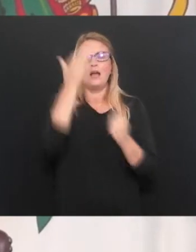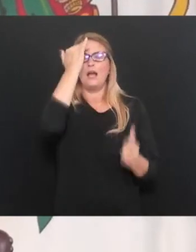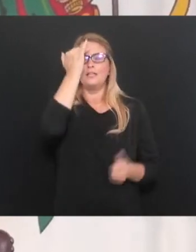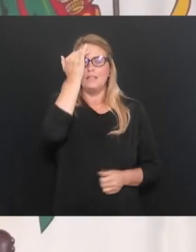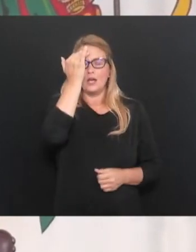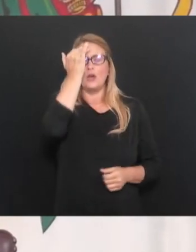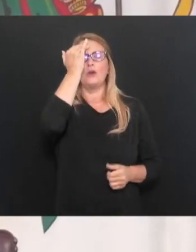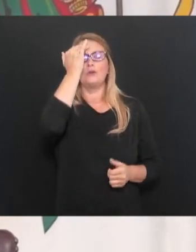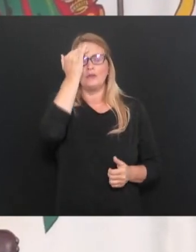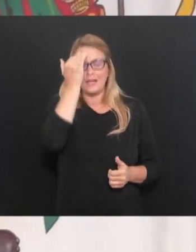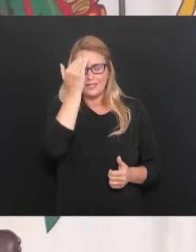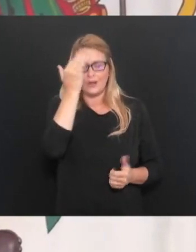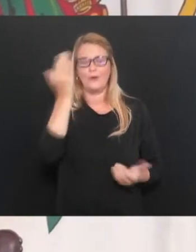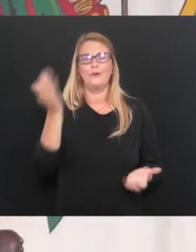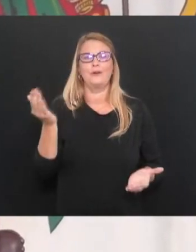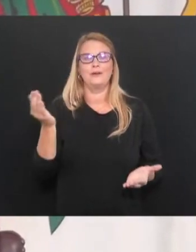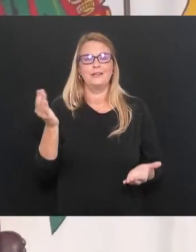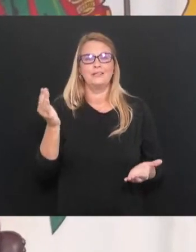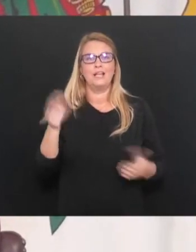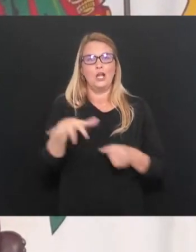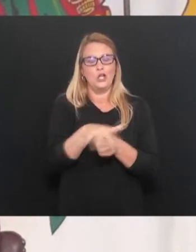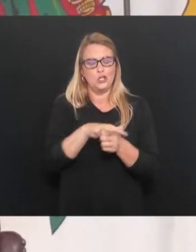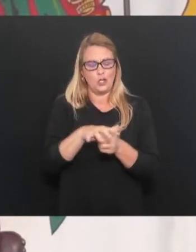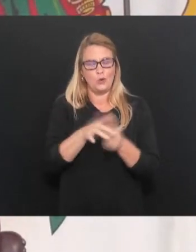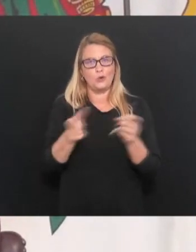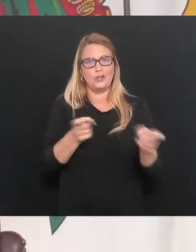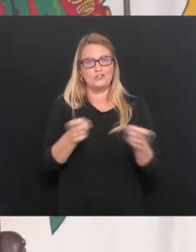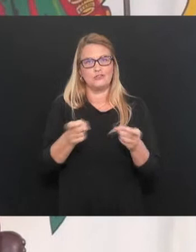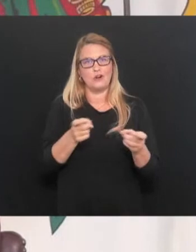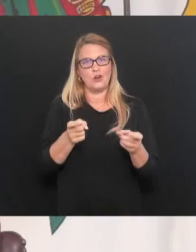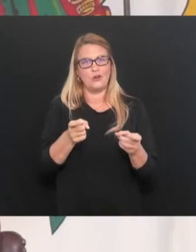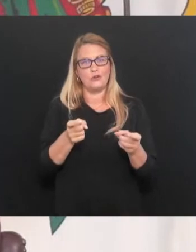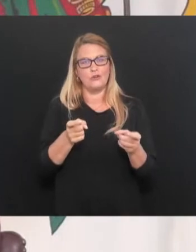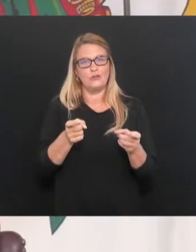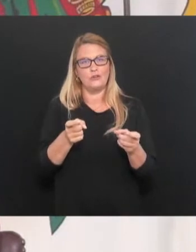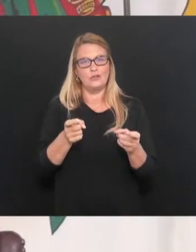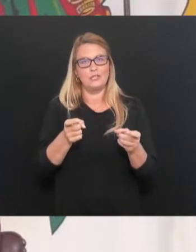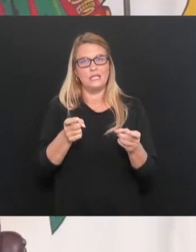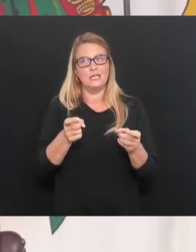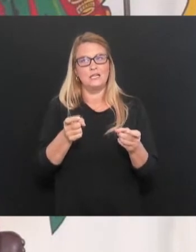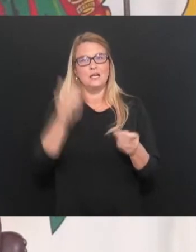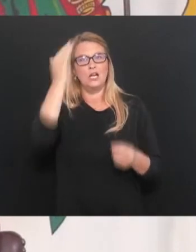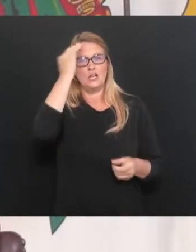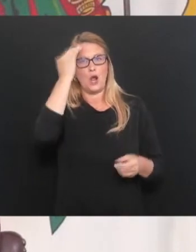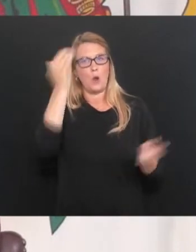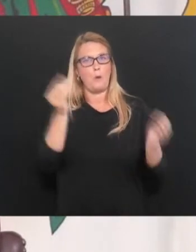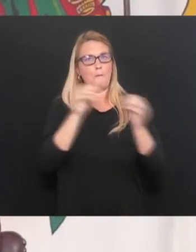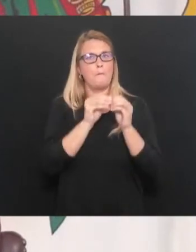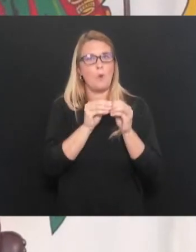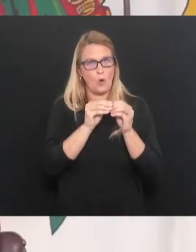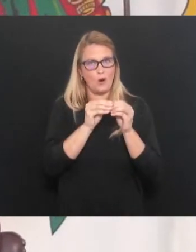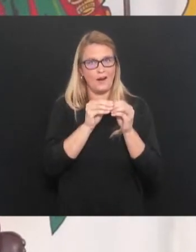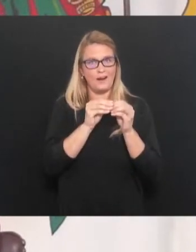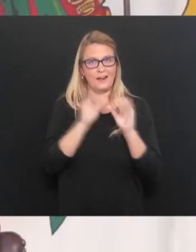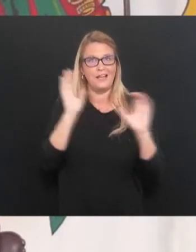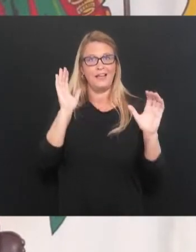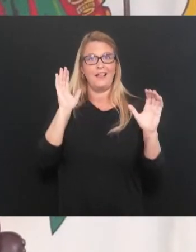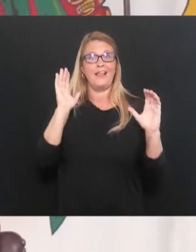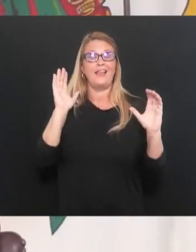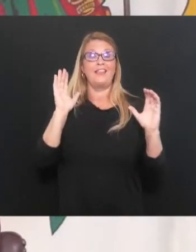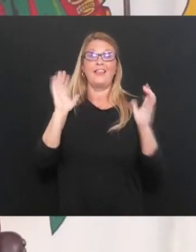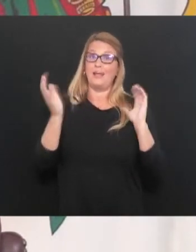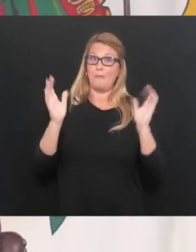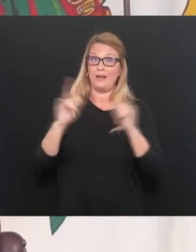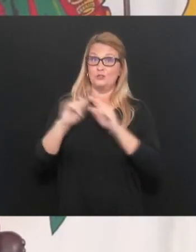know without any question that the local control, the local folks know more than at the state level. And